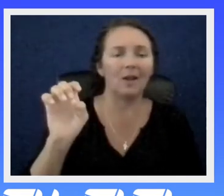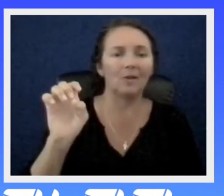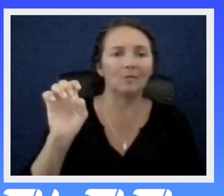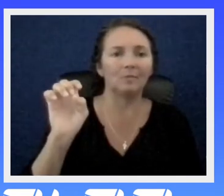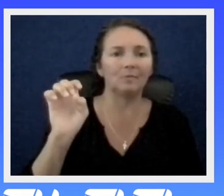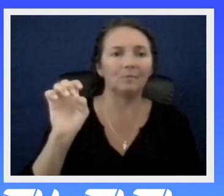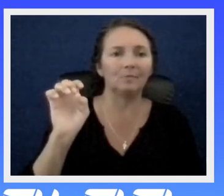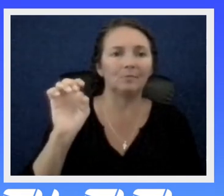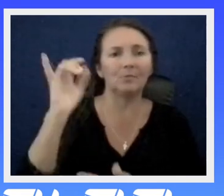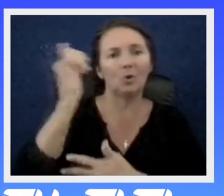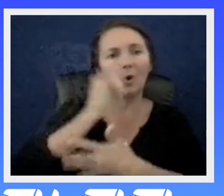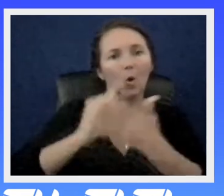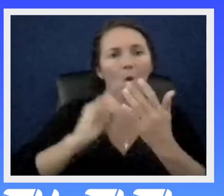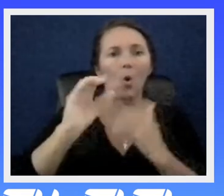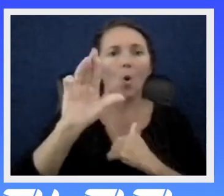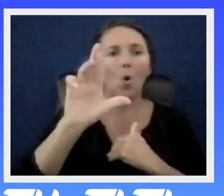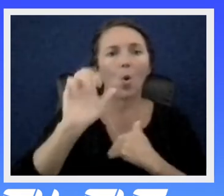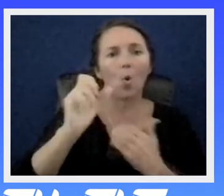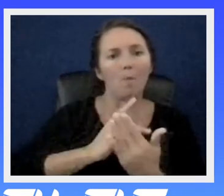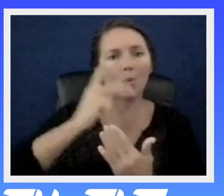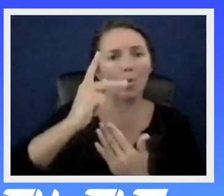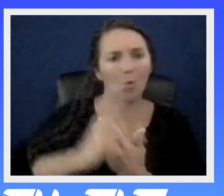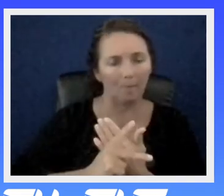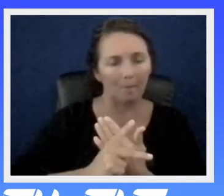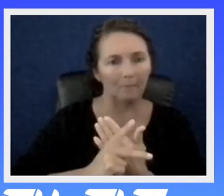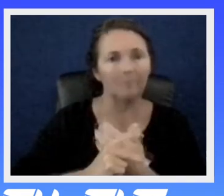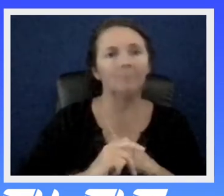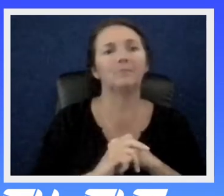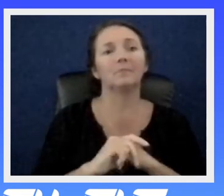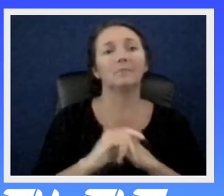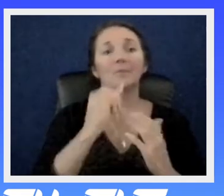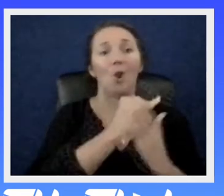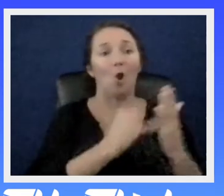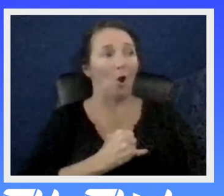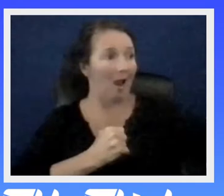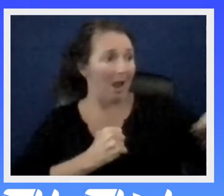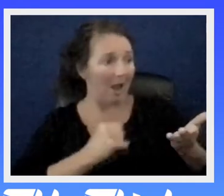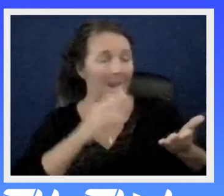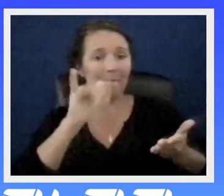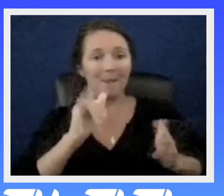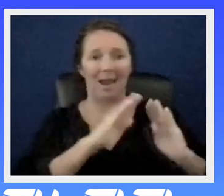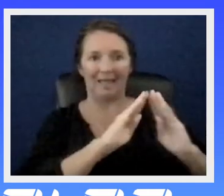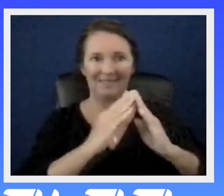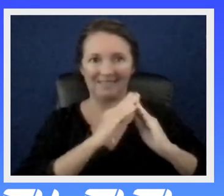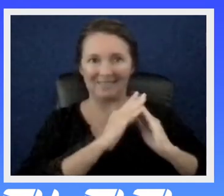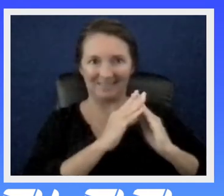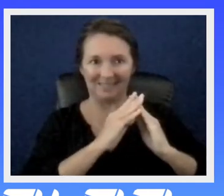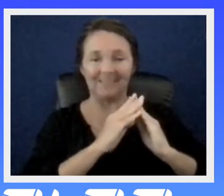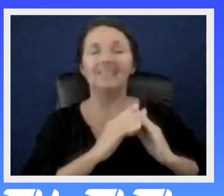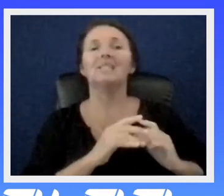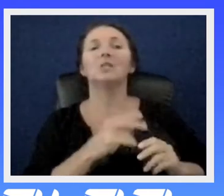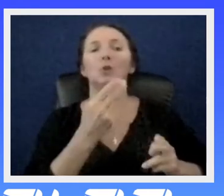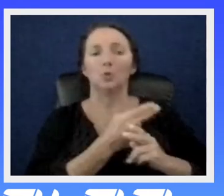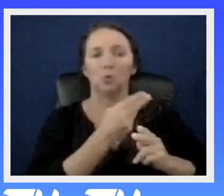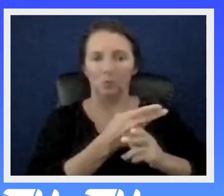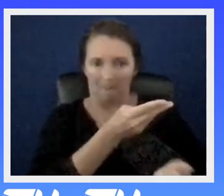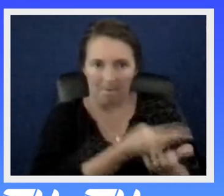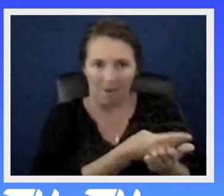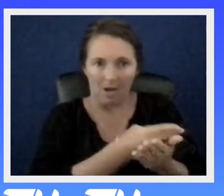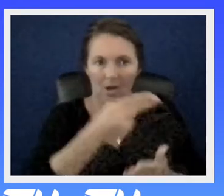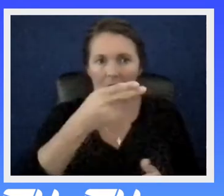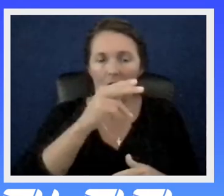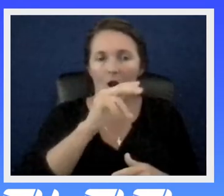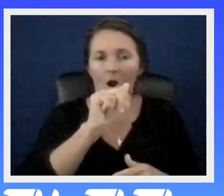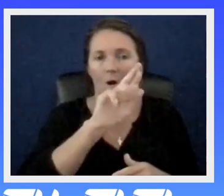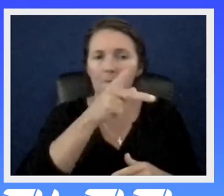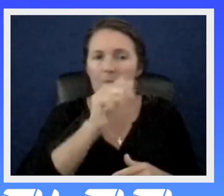artist core program where artists would be hired by the city using ARPA money to make sure that artists is part of